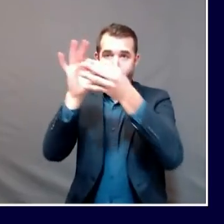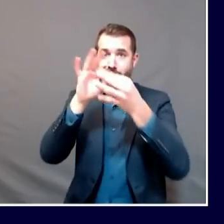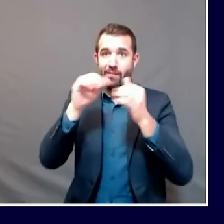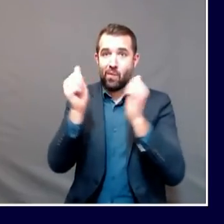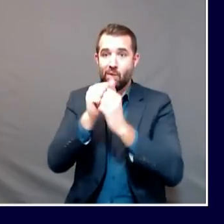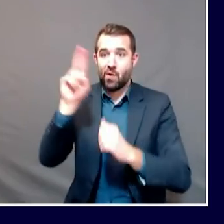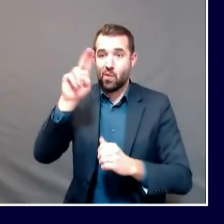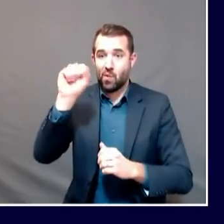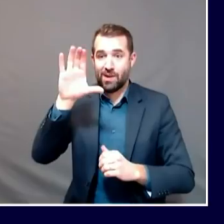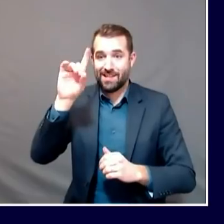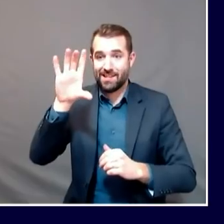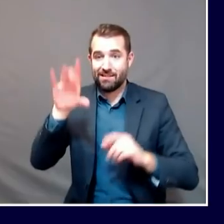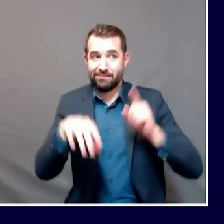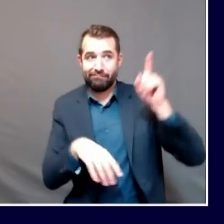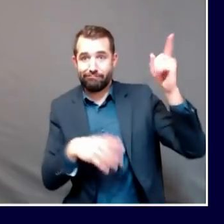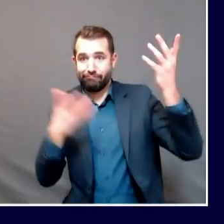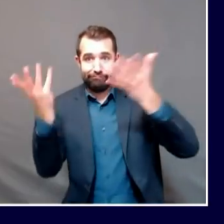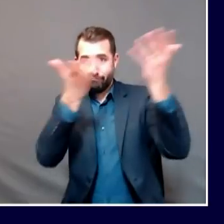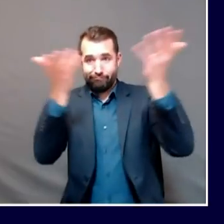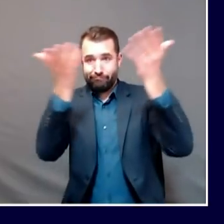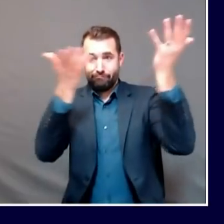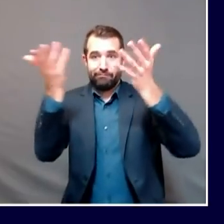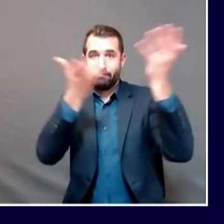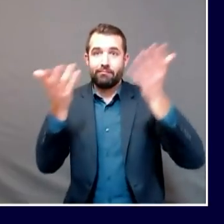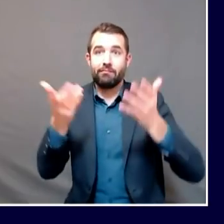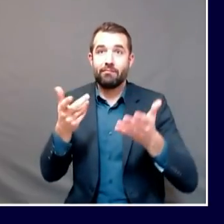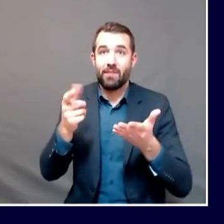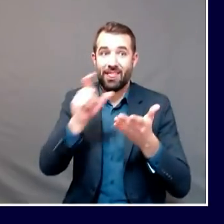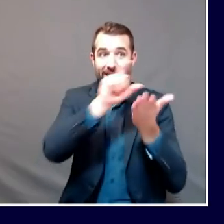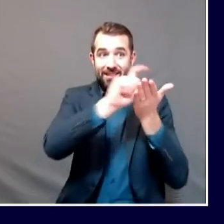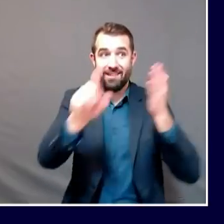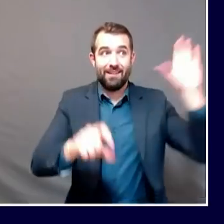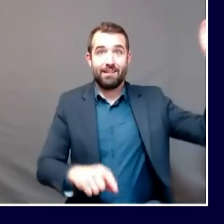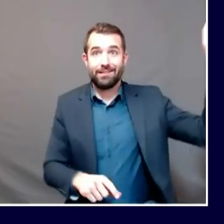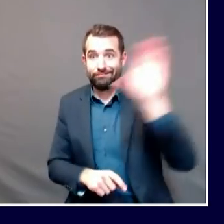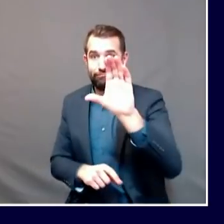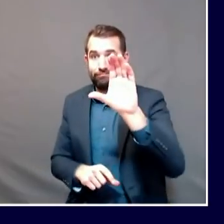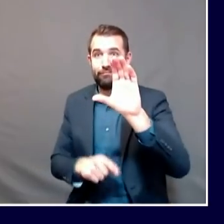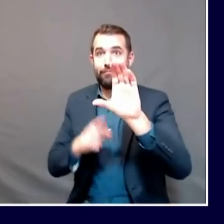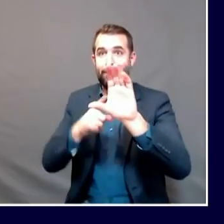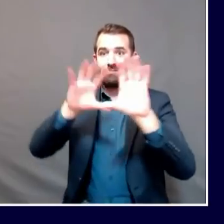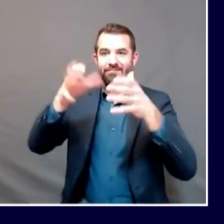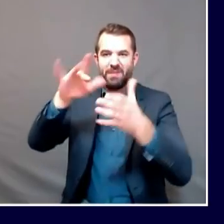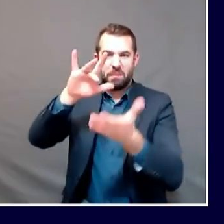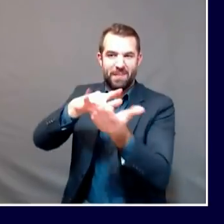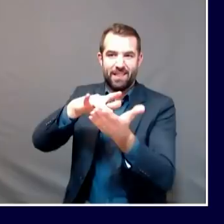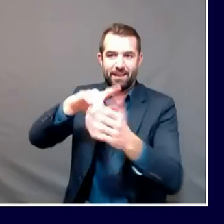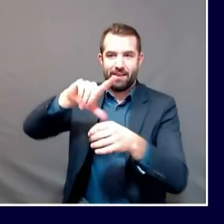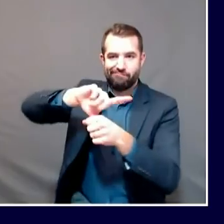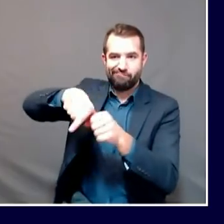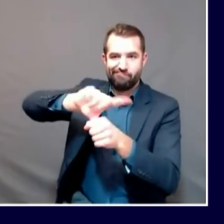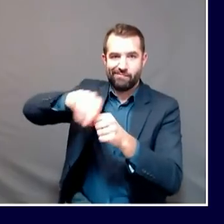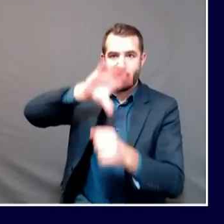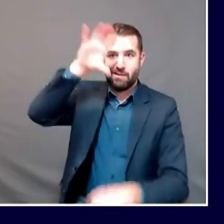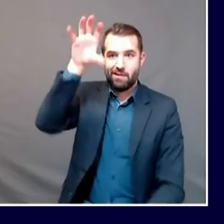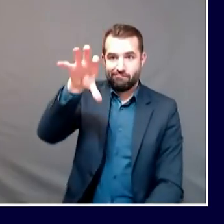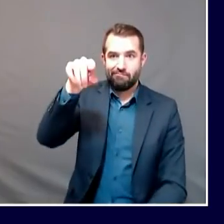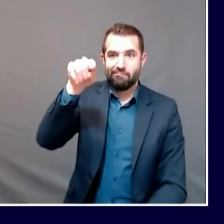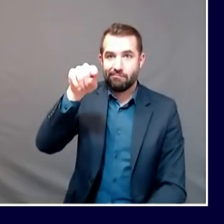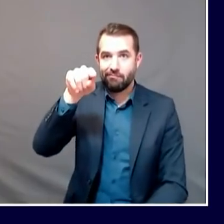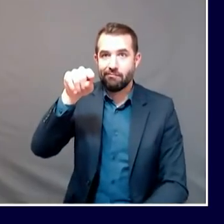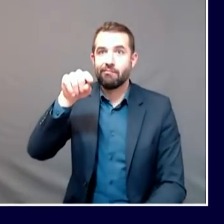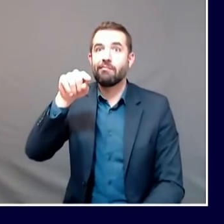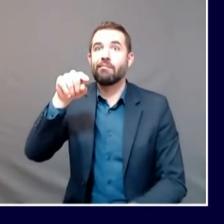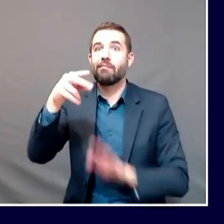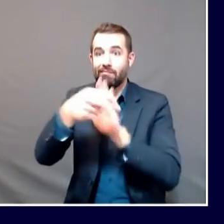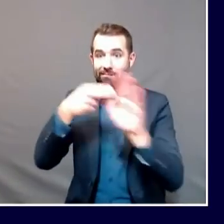administrations, but the vaccine itself is not in our possession. It's earmarked for our use for Maine people and the vulnerable folks